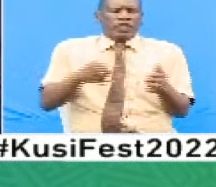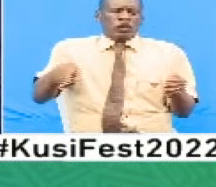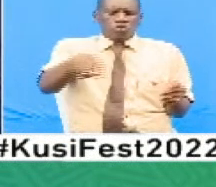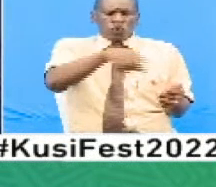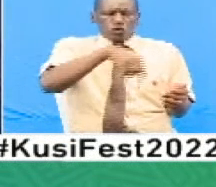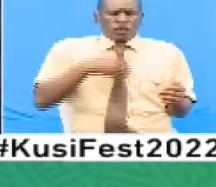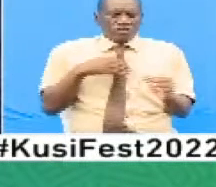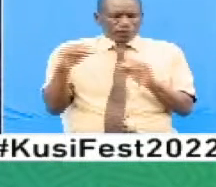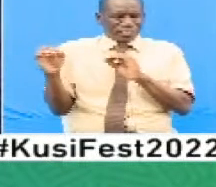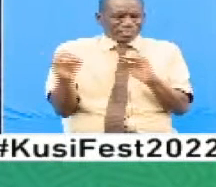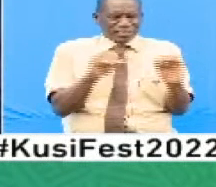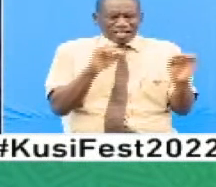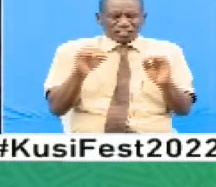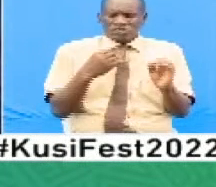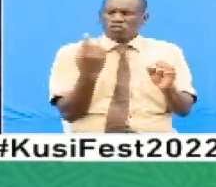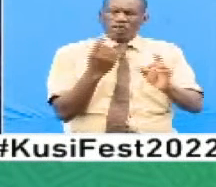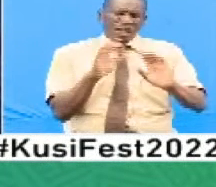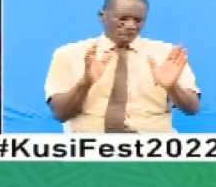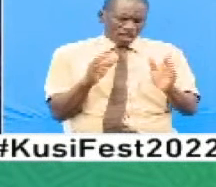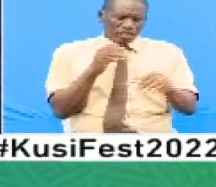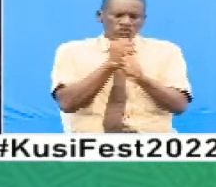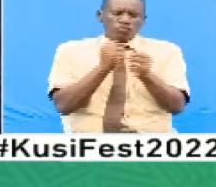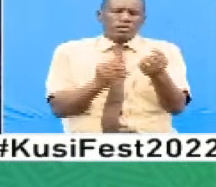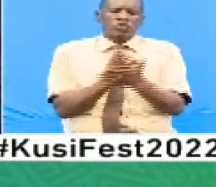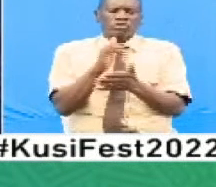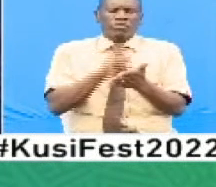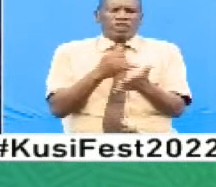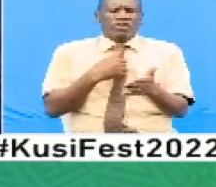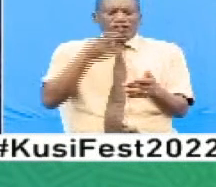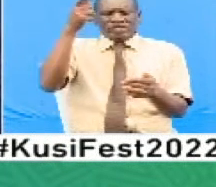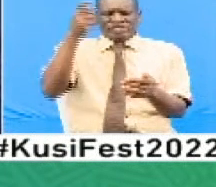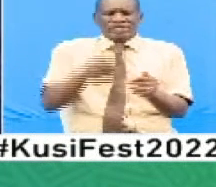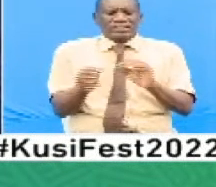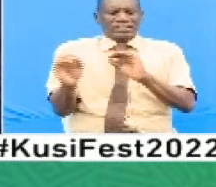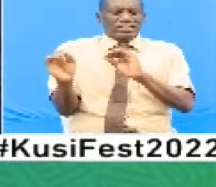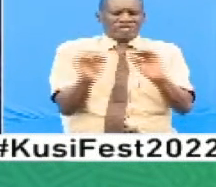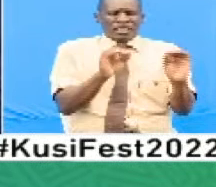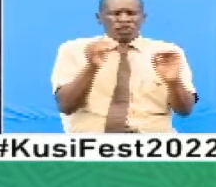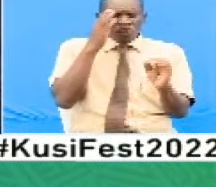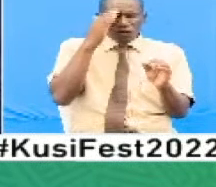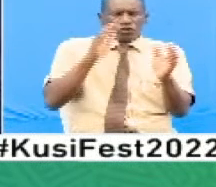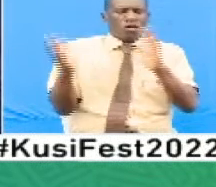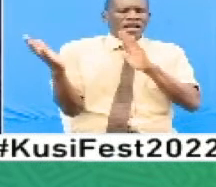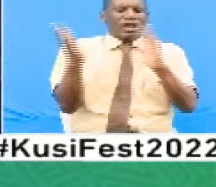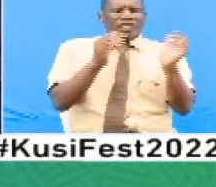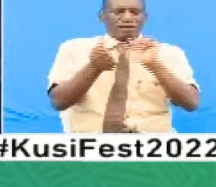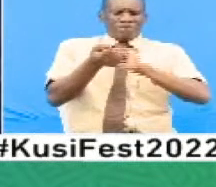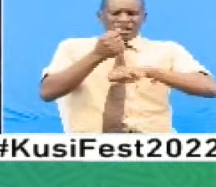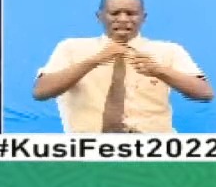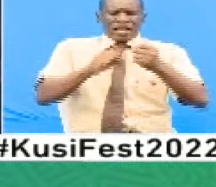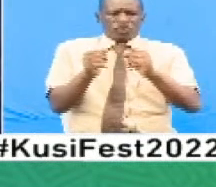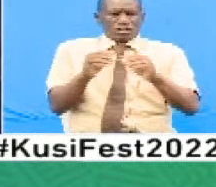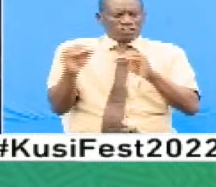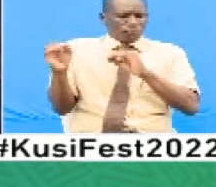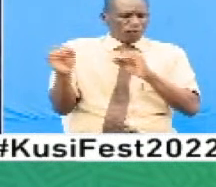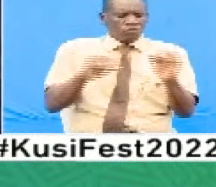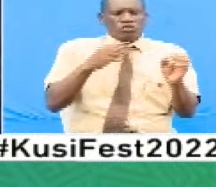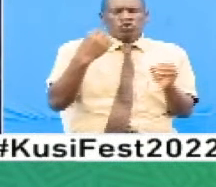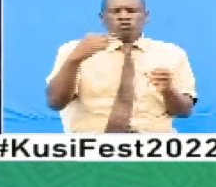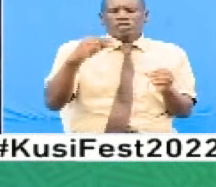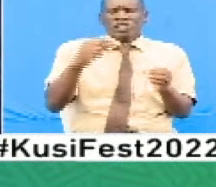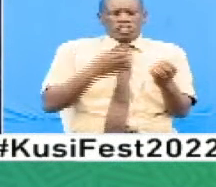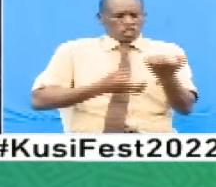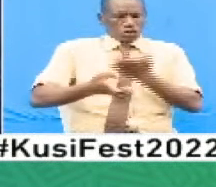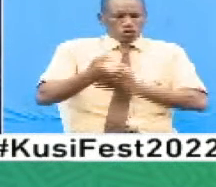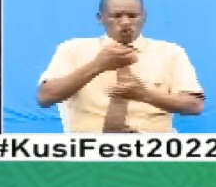a transition, it's also making sure that we have a just transition. We know that climate action and the shift to a green